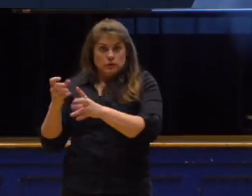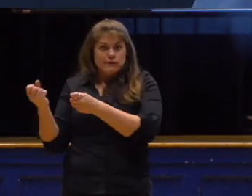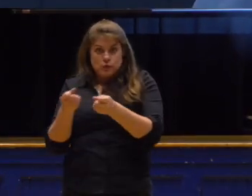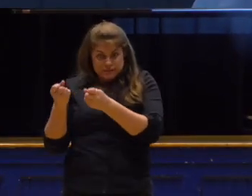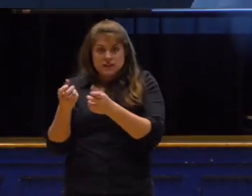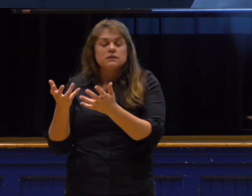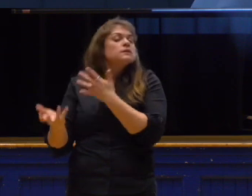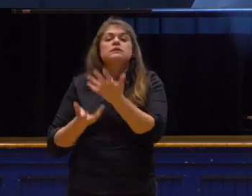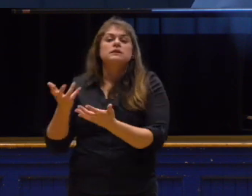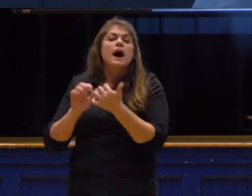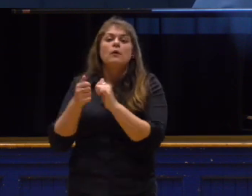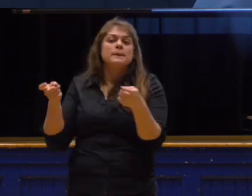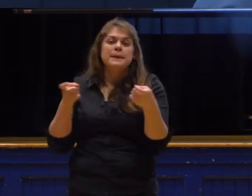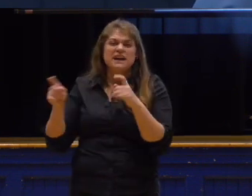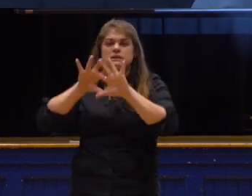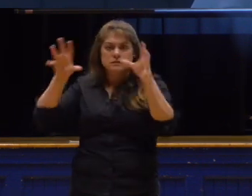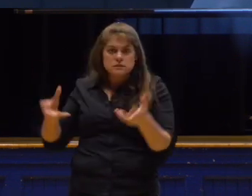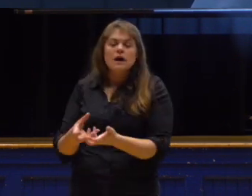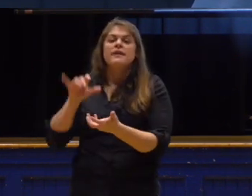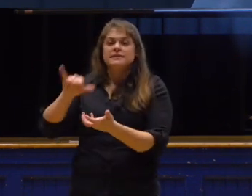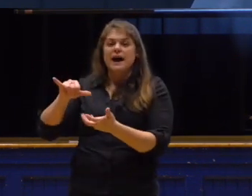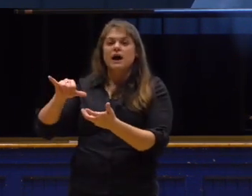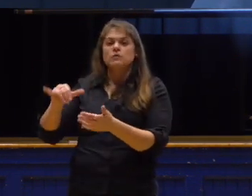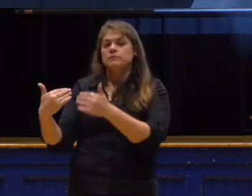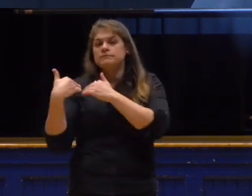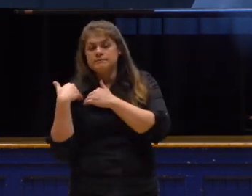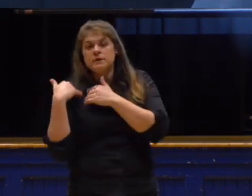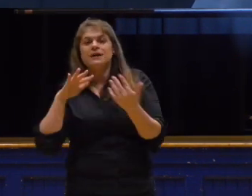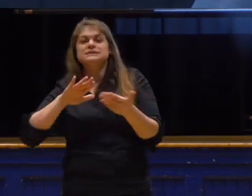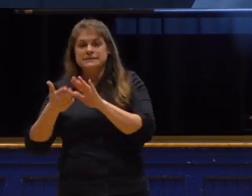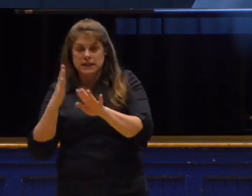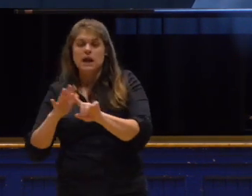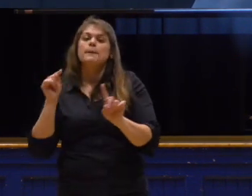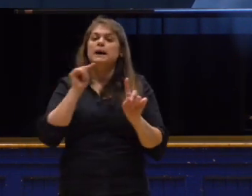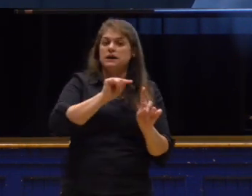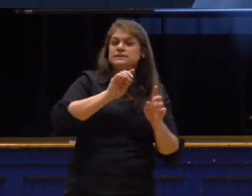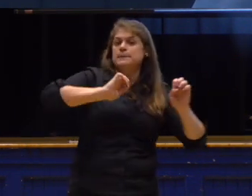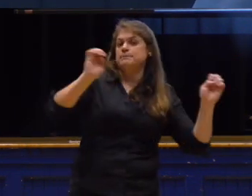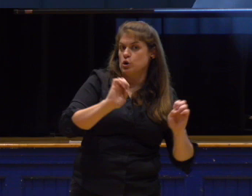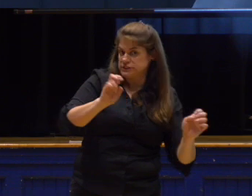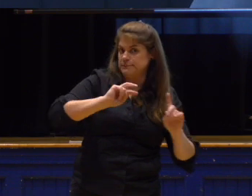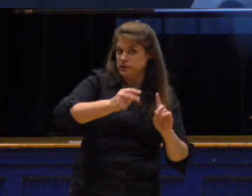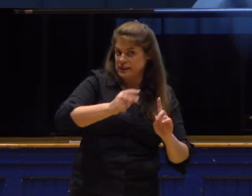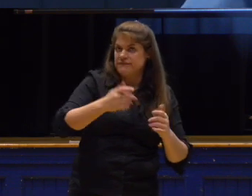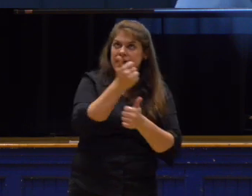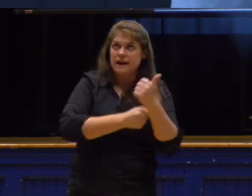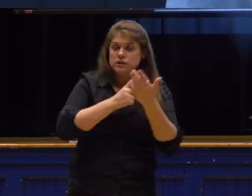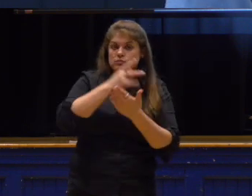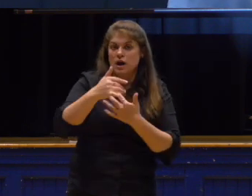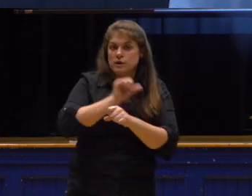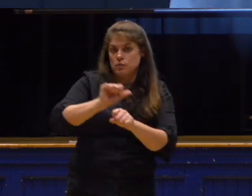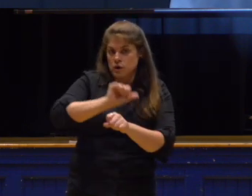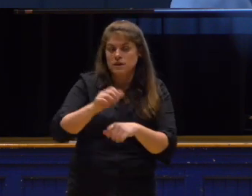flowing a lot better? How's that going to be managed? So a lot of that stuff's going to be with the city. But on the emergency aspect of it, and